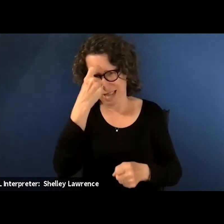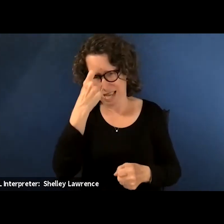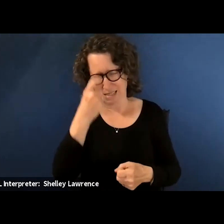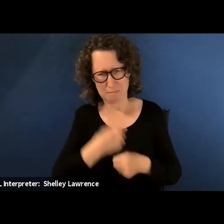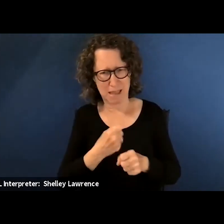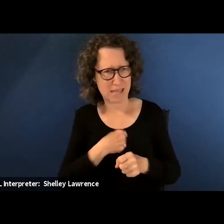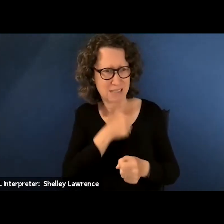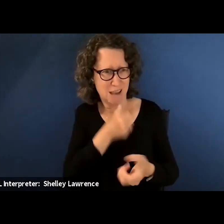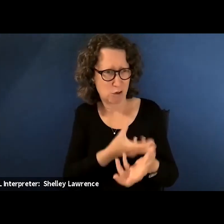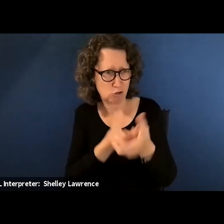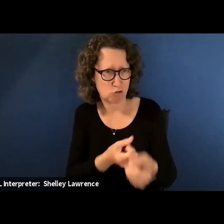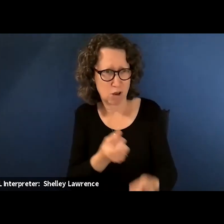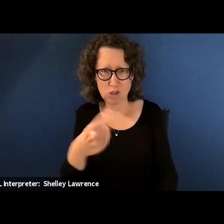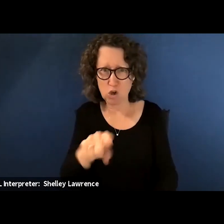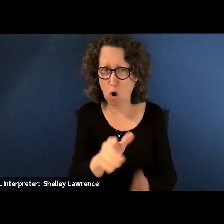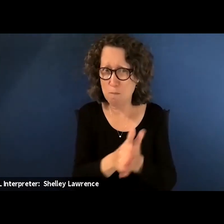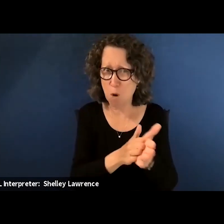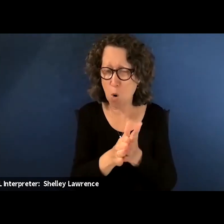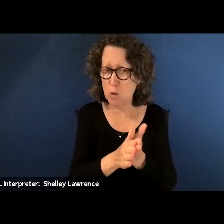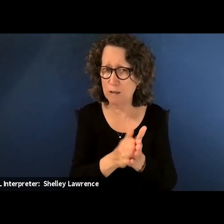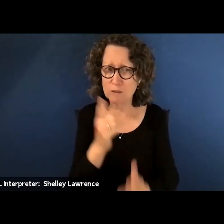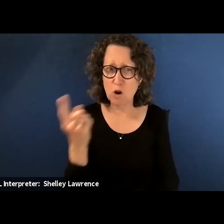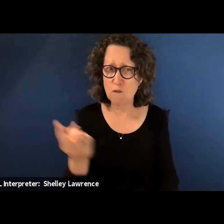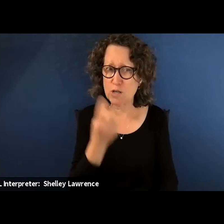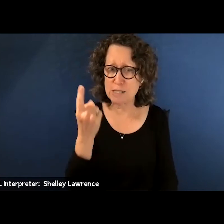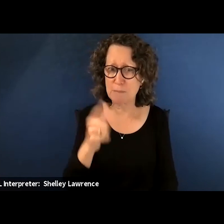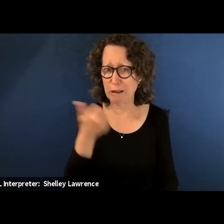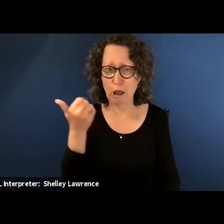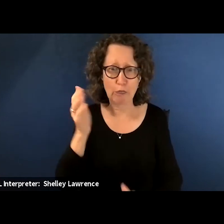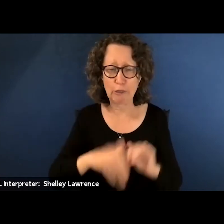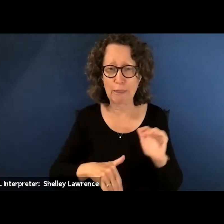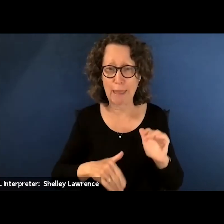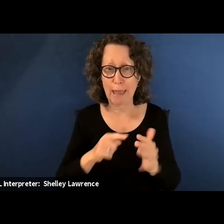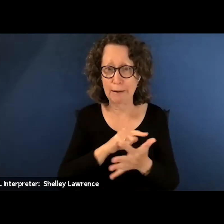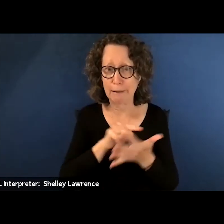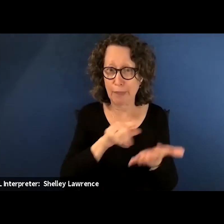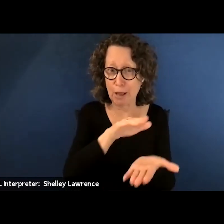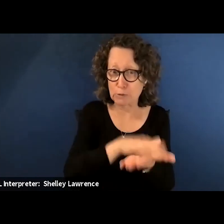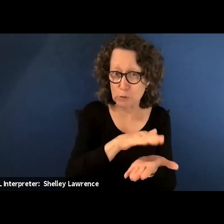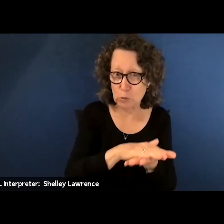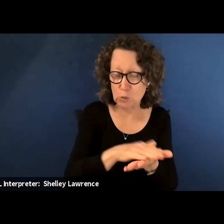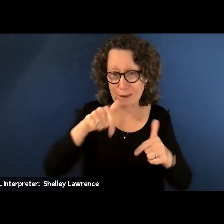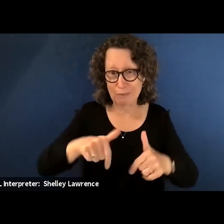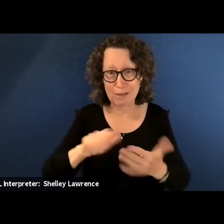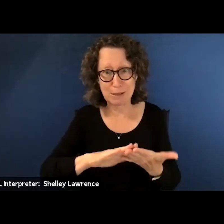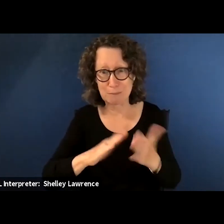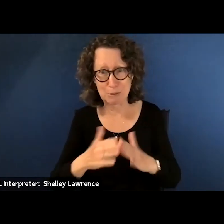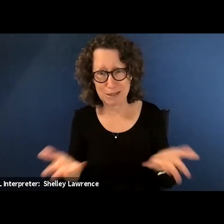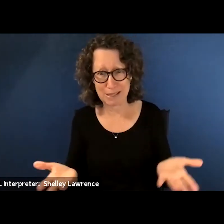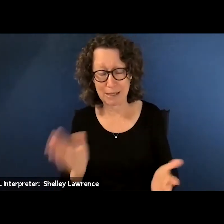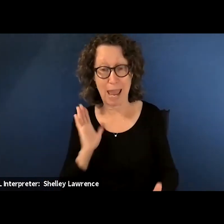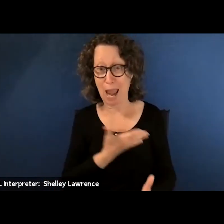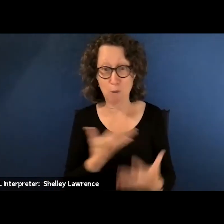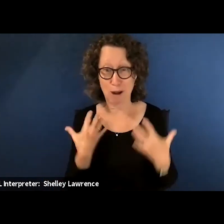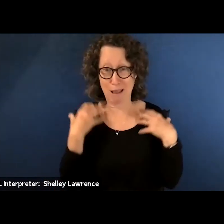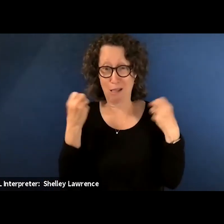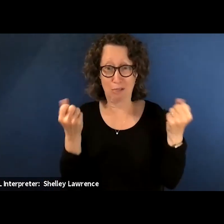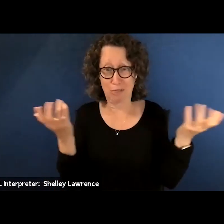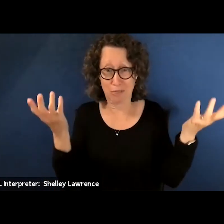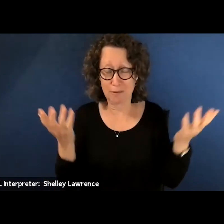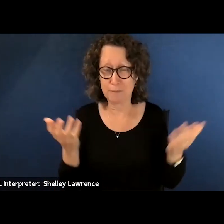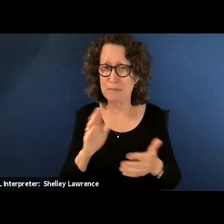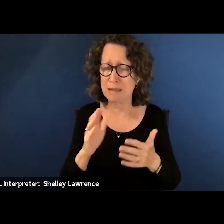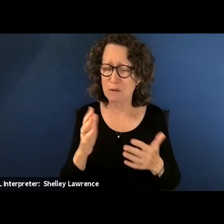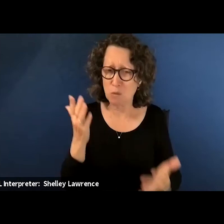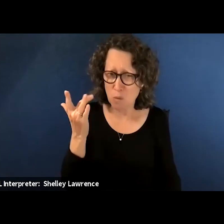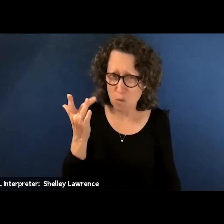really trust that your motives are for something other than these schools and this community and our health. How